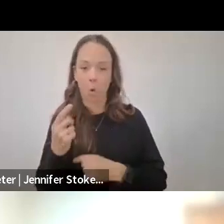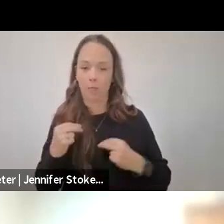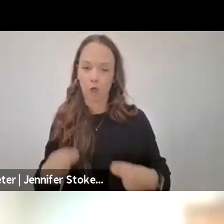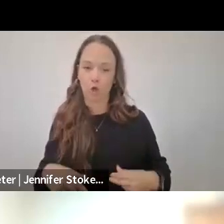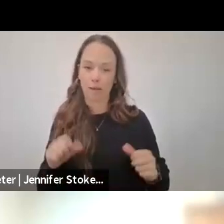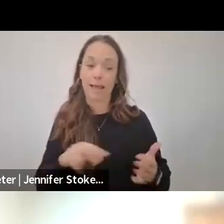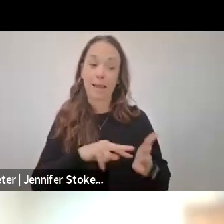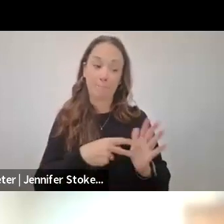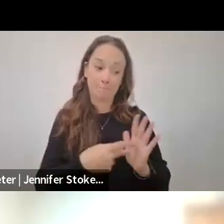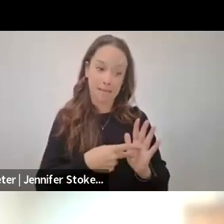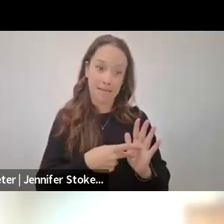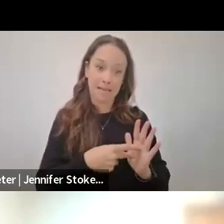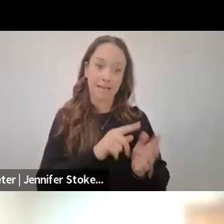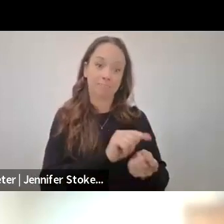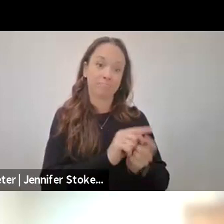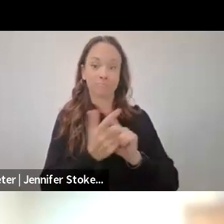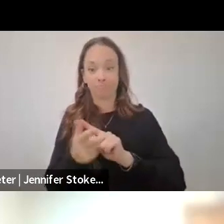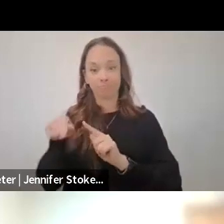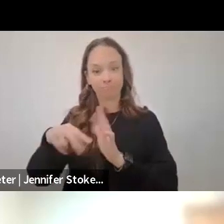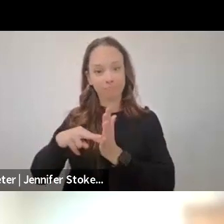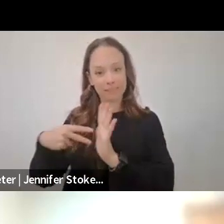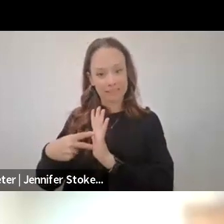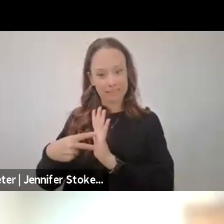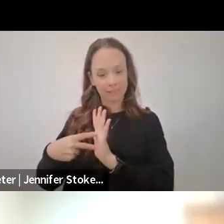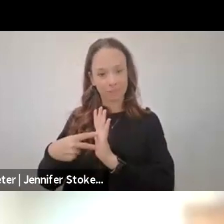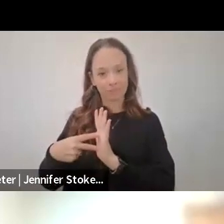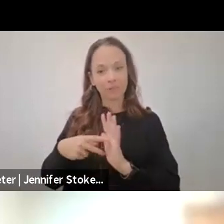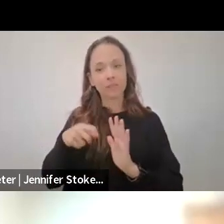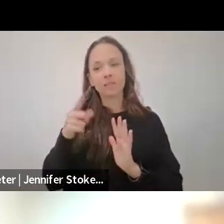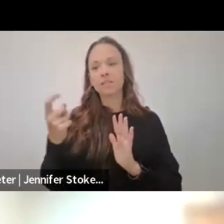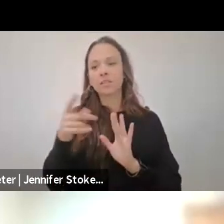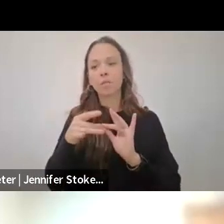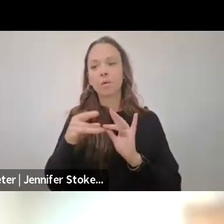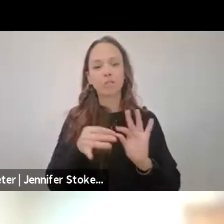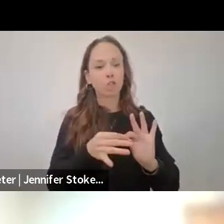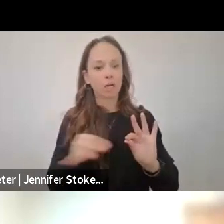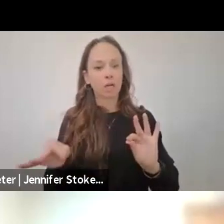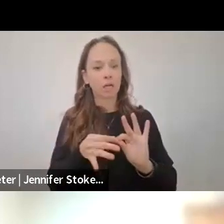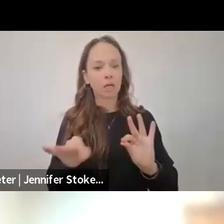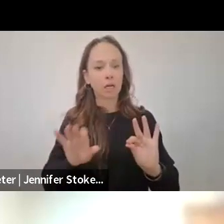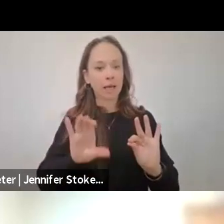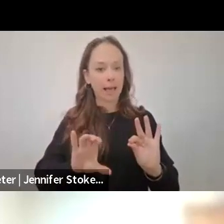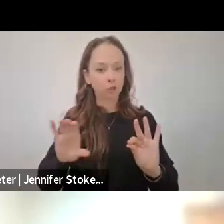Somebody mentioned, well, people use closed captioning. Closed captioning has